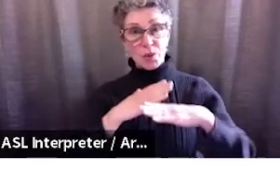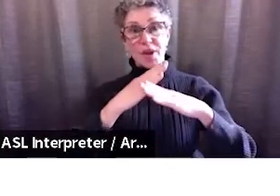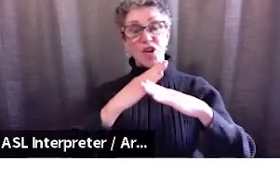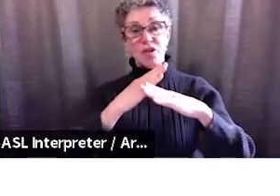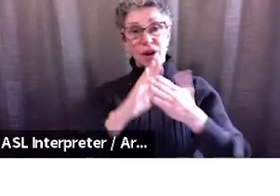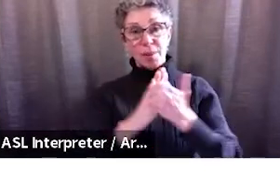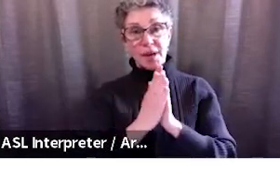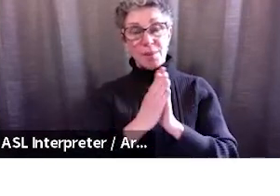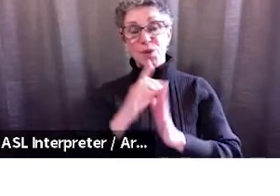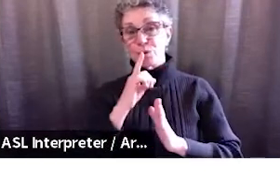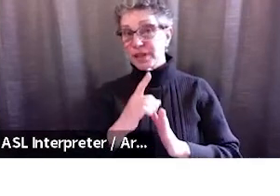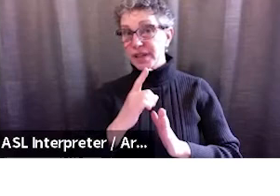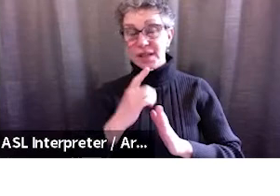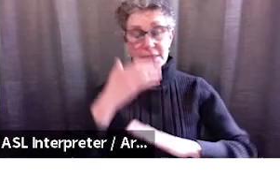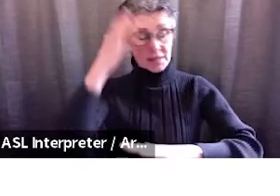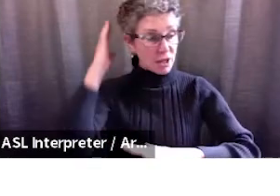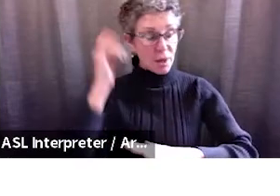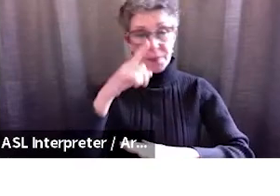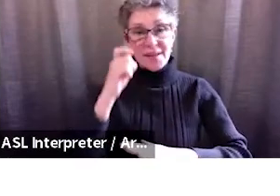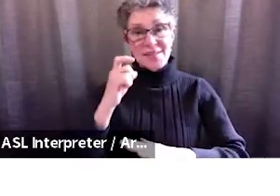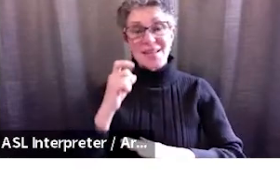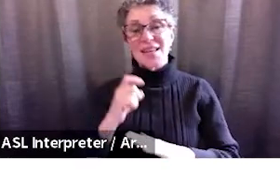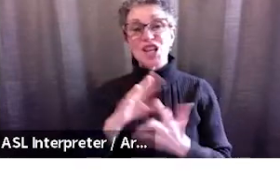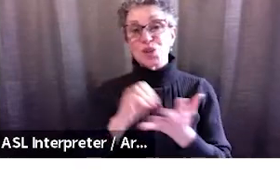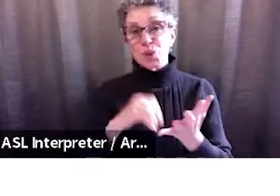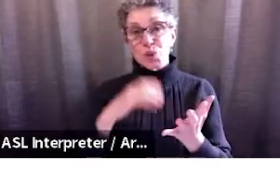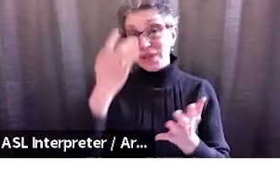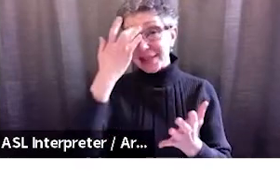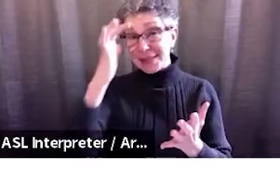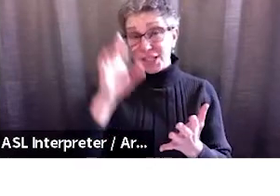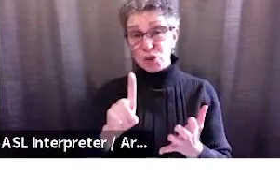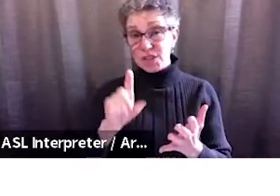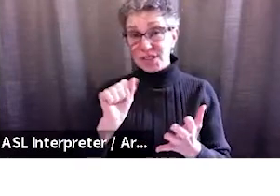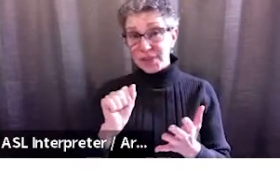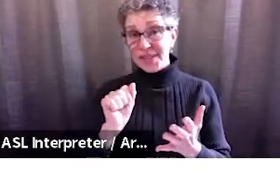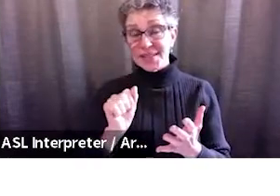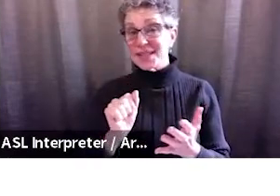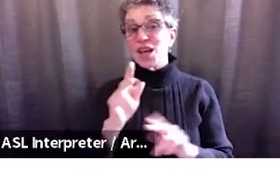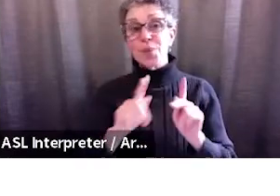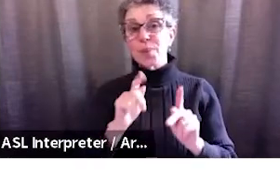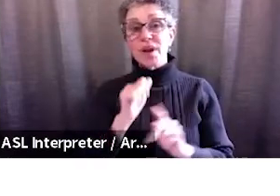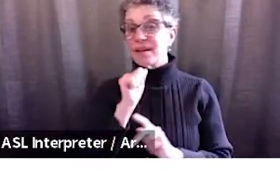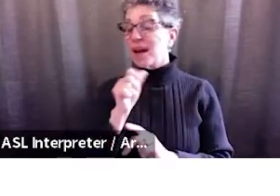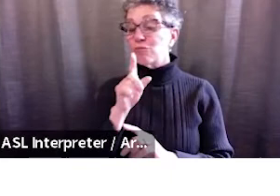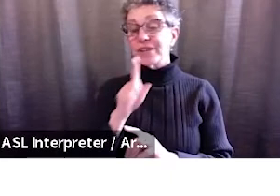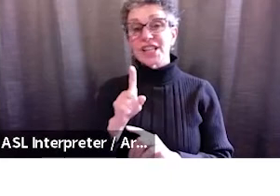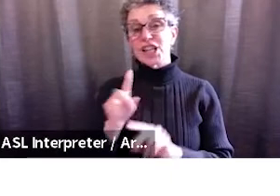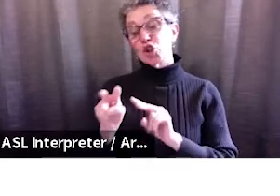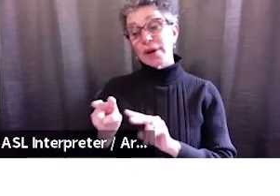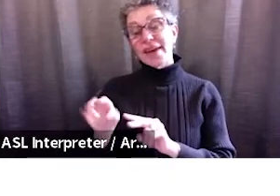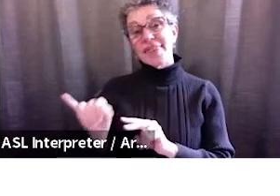daunting because students with intellectual disabilities are often not even taken seriously as potential college